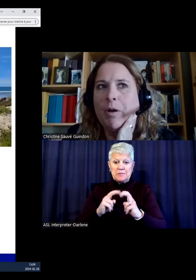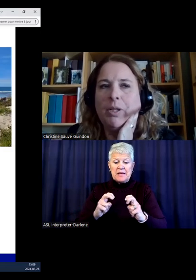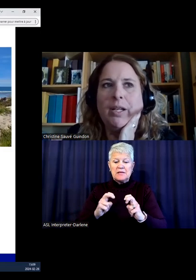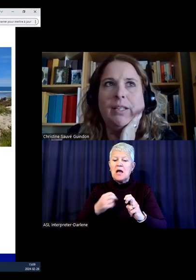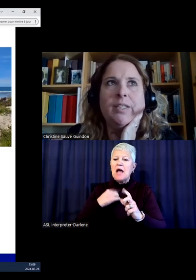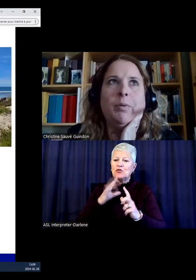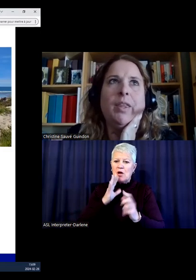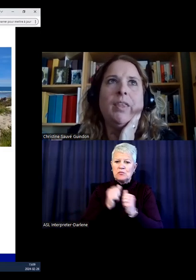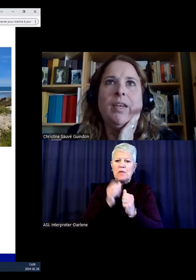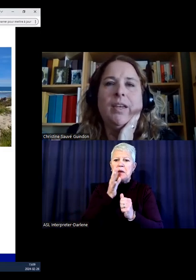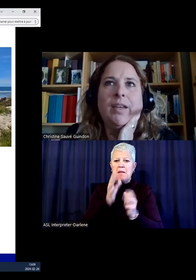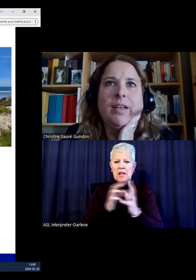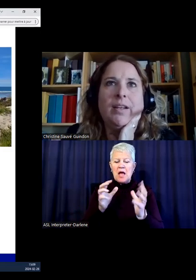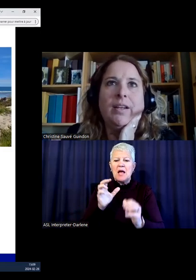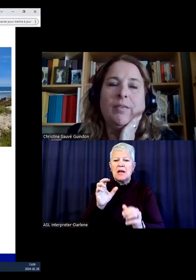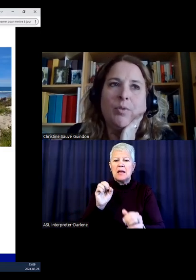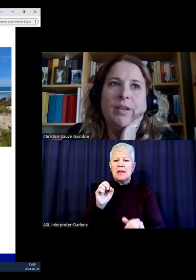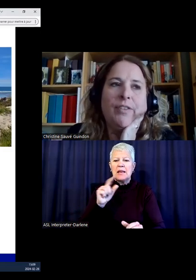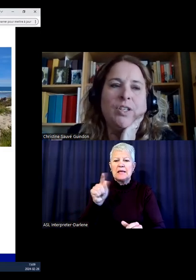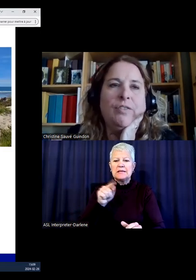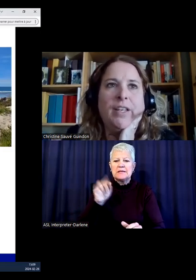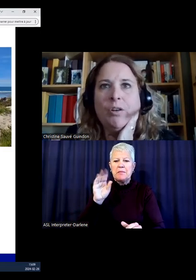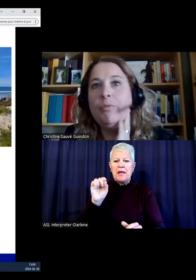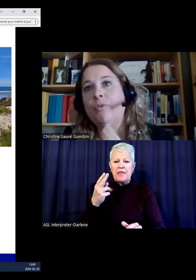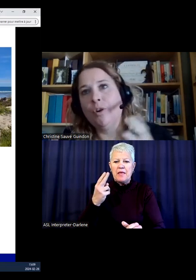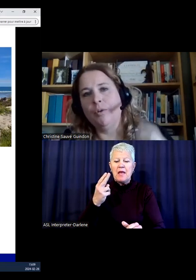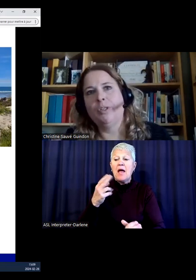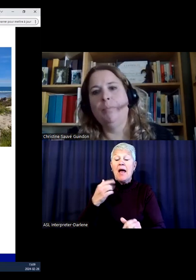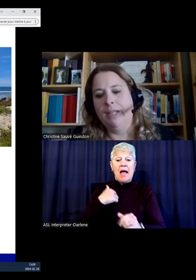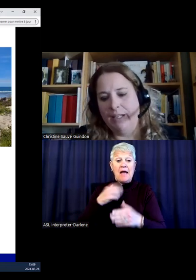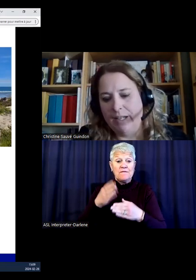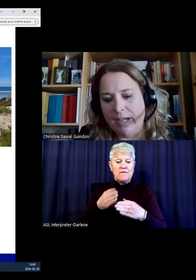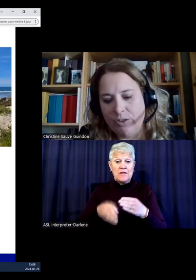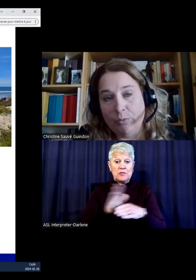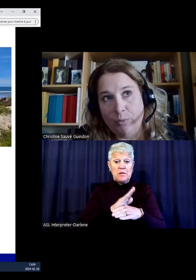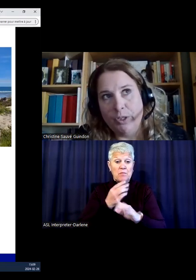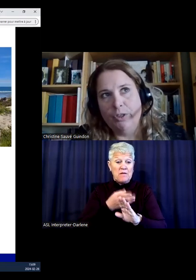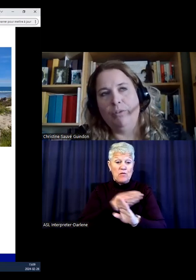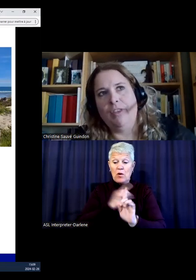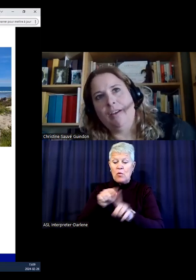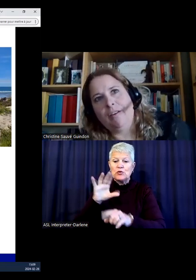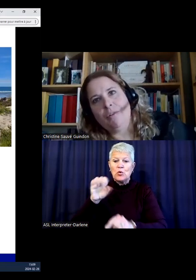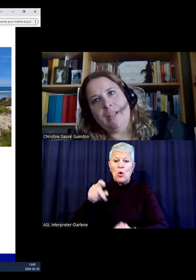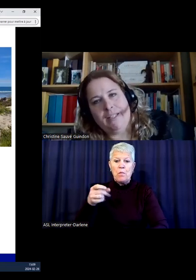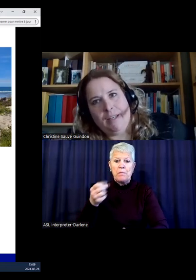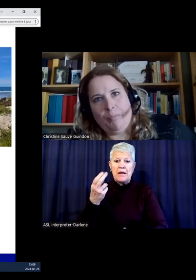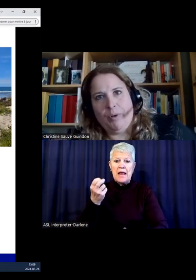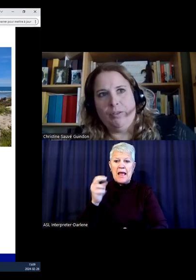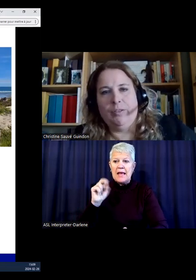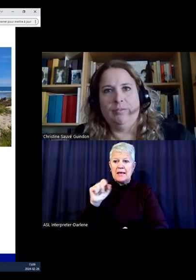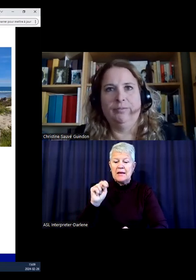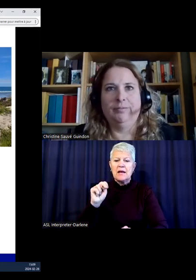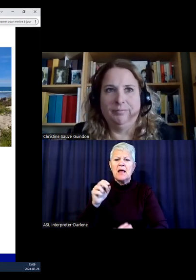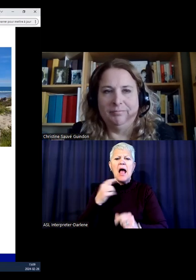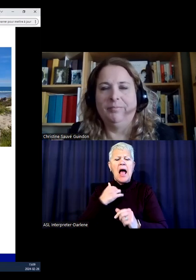I talked to the mom a lot, Elizabeth, and when I finished the video before going to Copenhagen, I asked her, what do you think? I always like to get